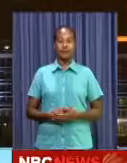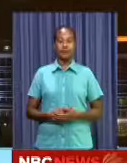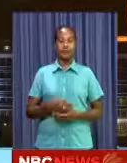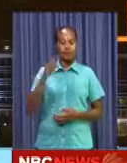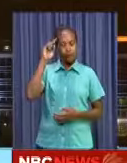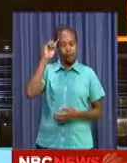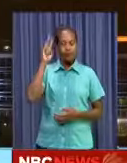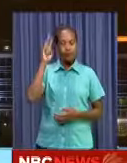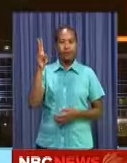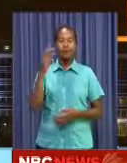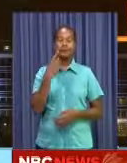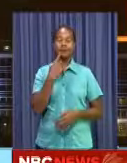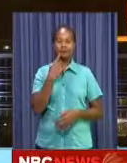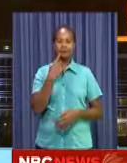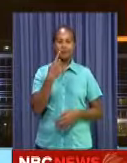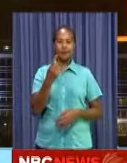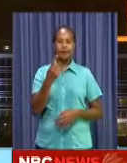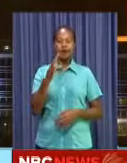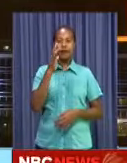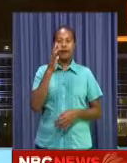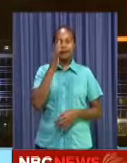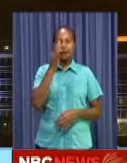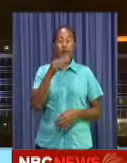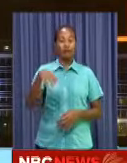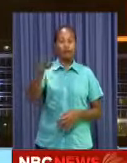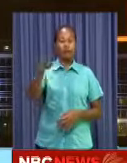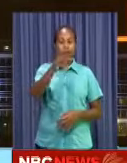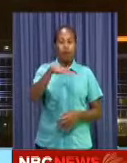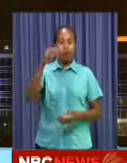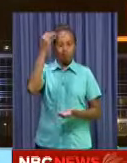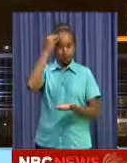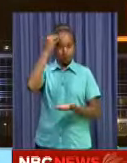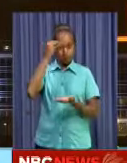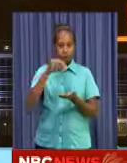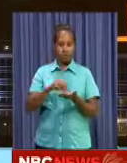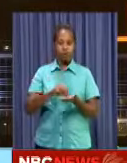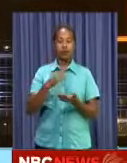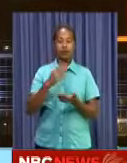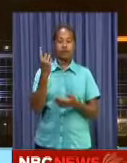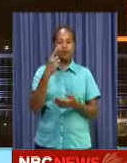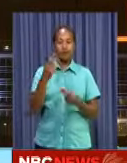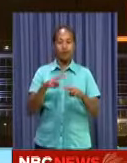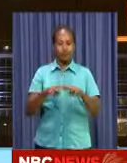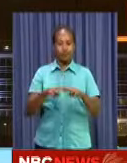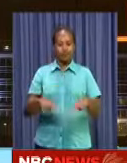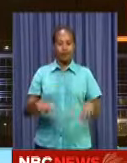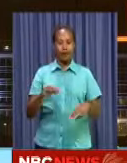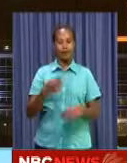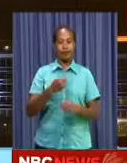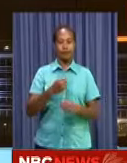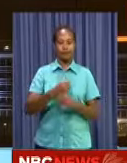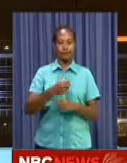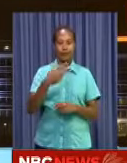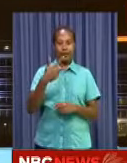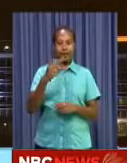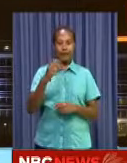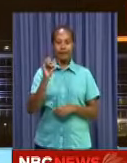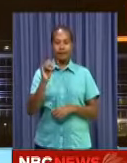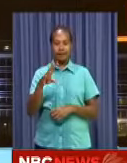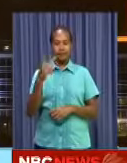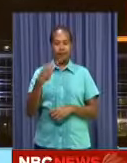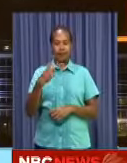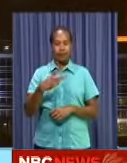Prime Minister James Marapa has appealed to students who dropped out of grades 8, 10 and 12 to further their